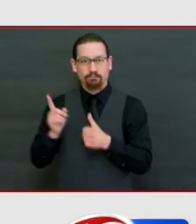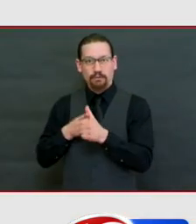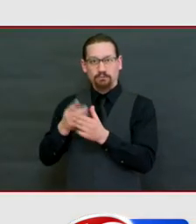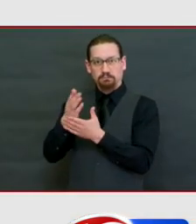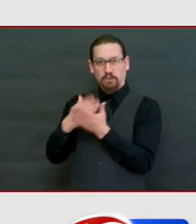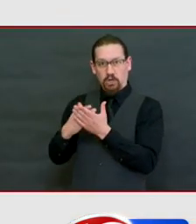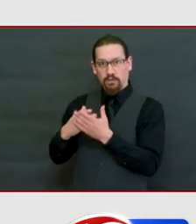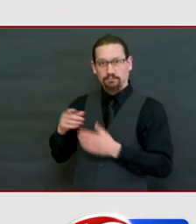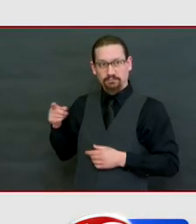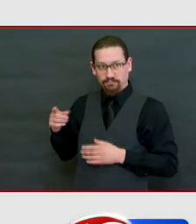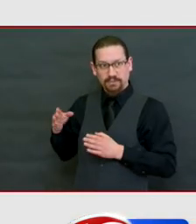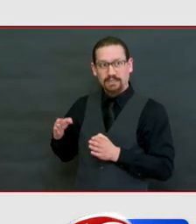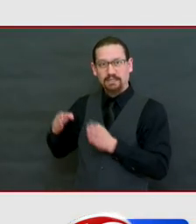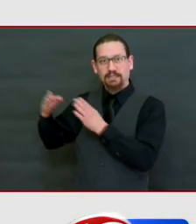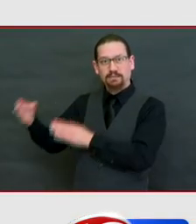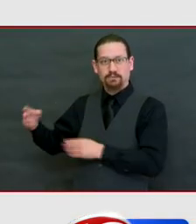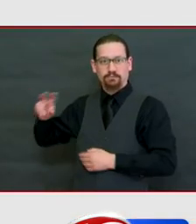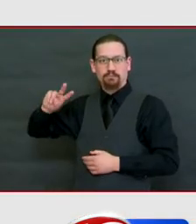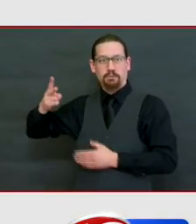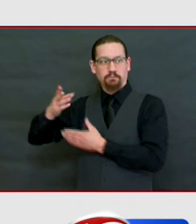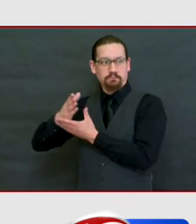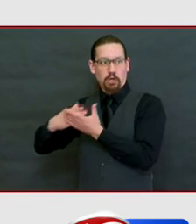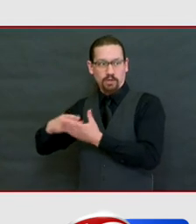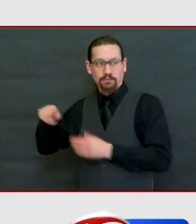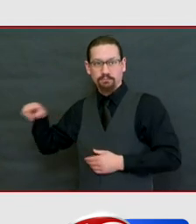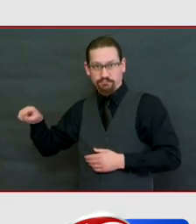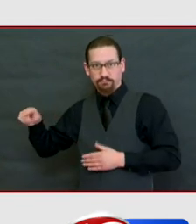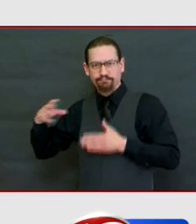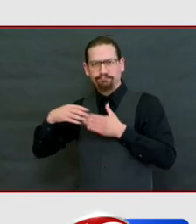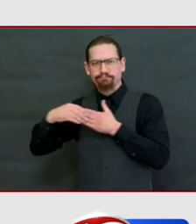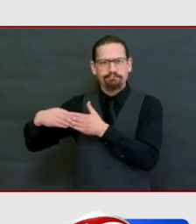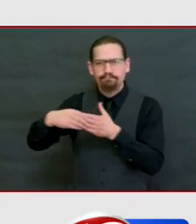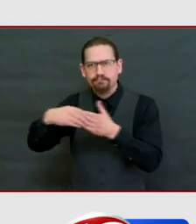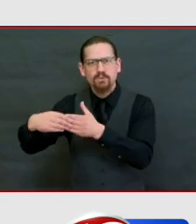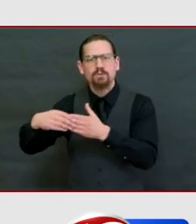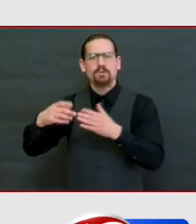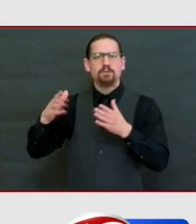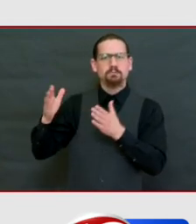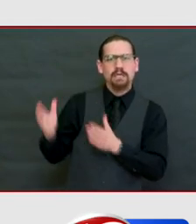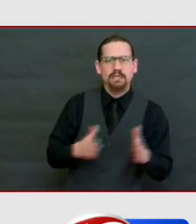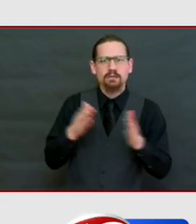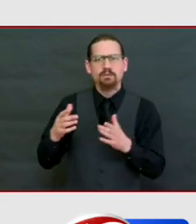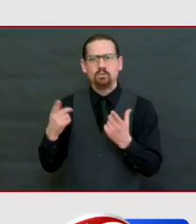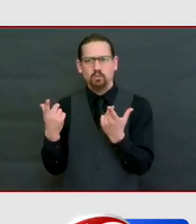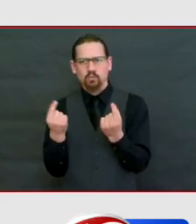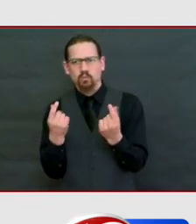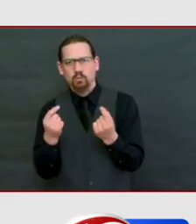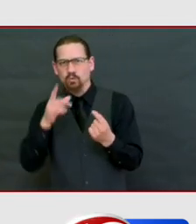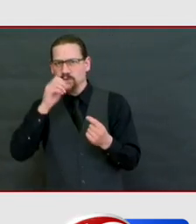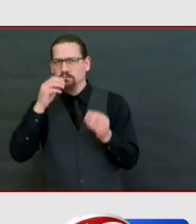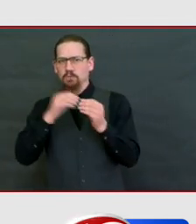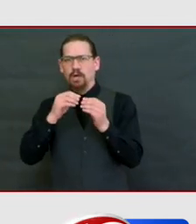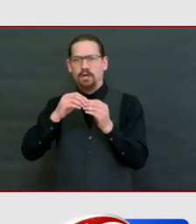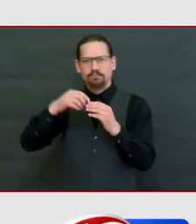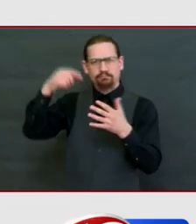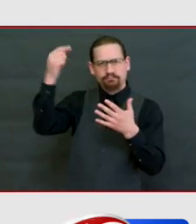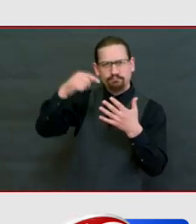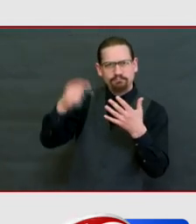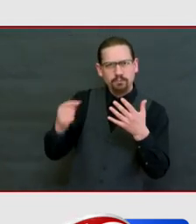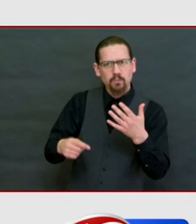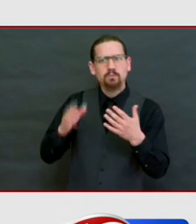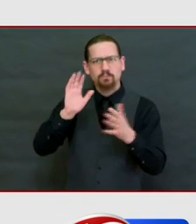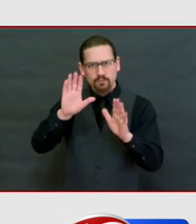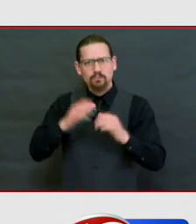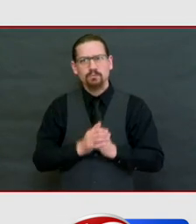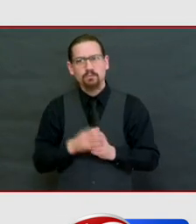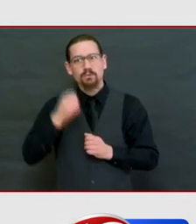at more restaurants, you can get your hair cut, you can go shopping at more retailers. It will still be